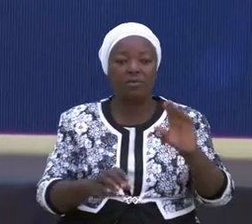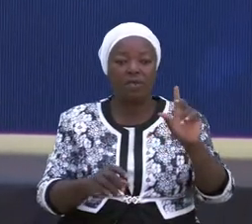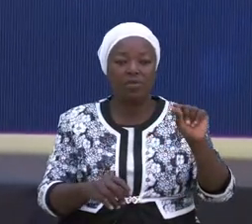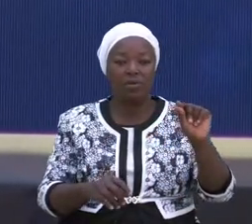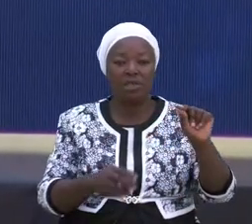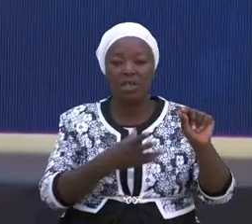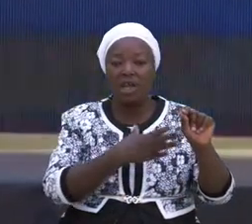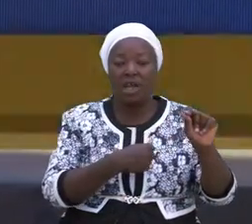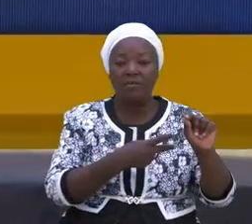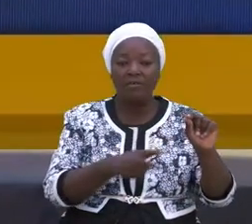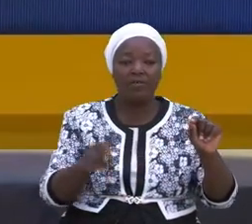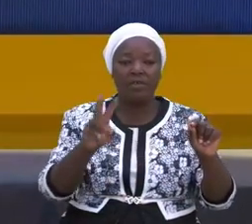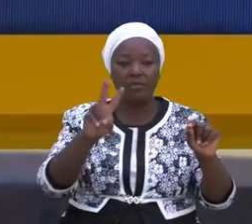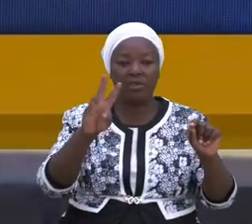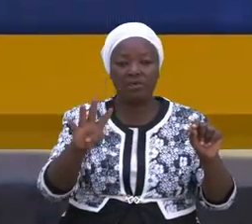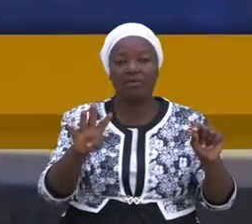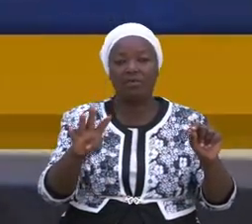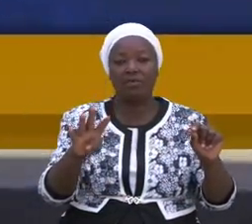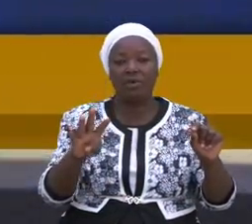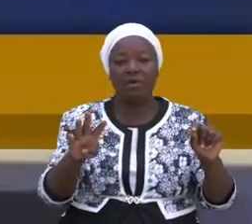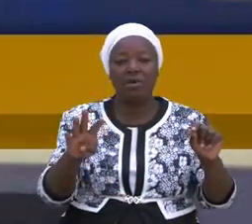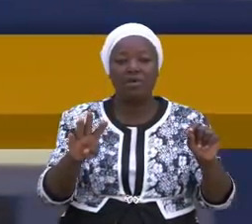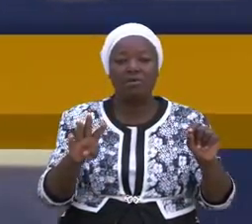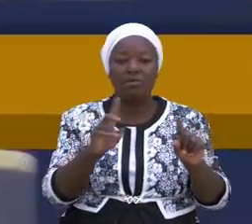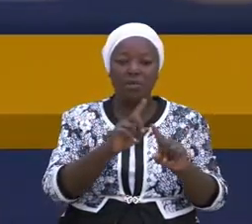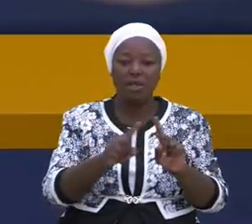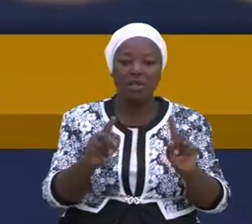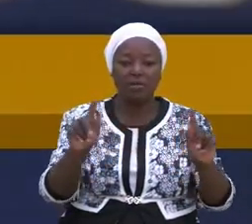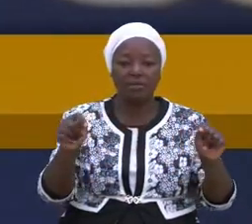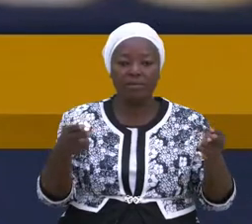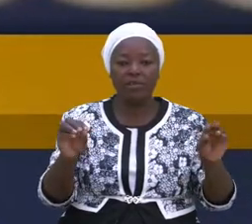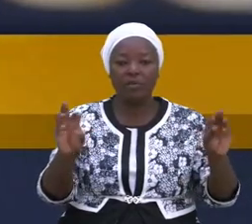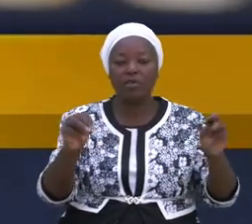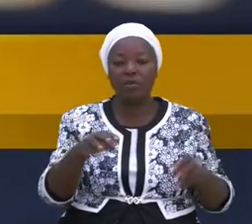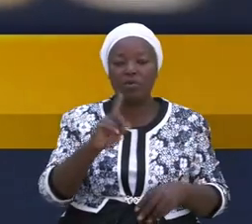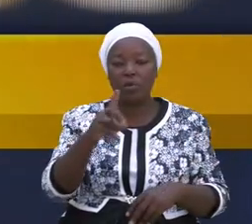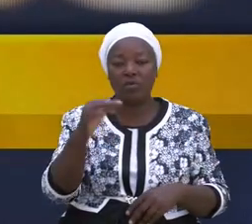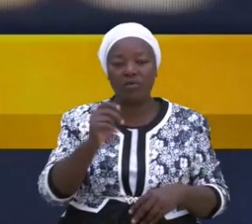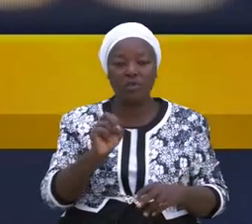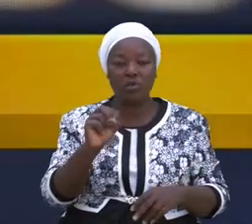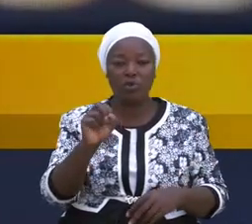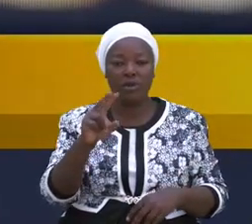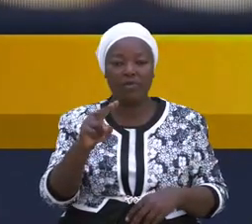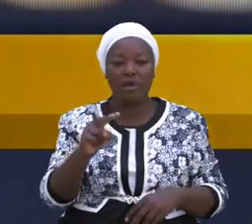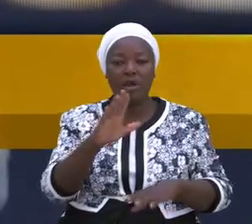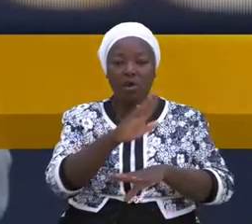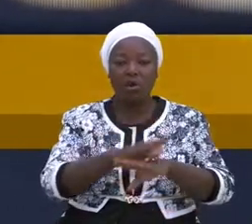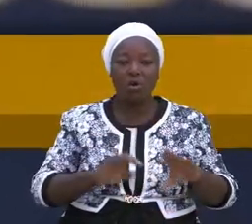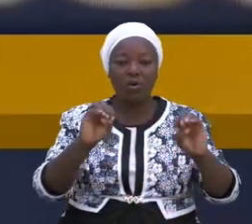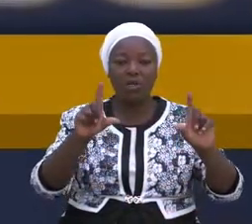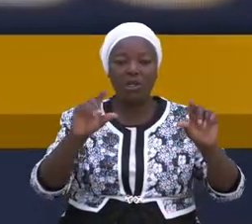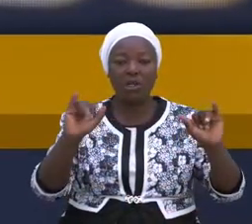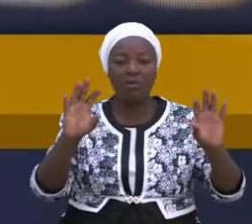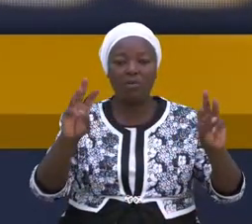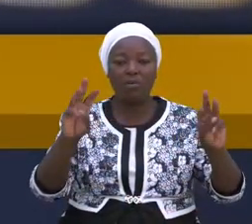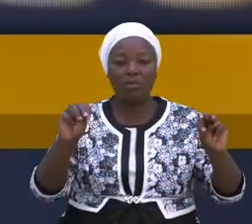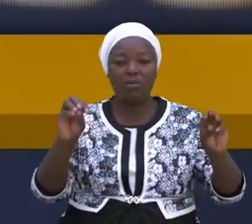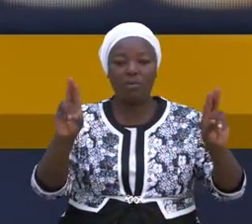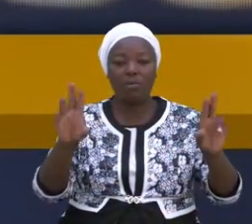verse 24. But Thomas, one of the 12, called Didymus, was not